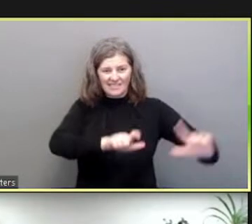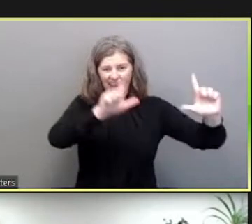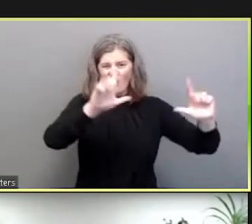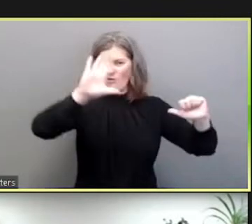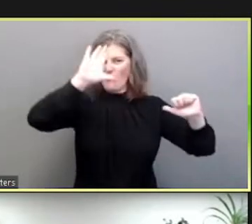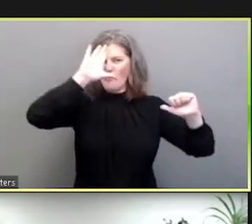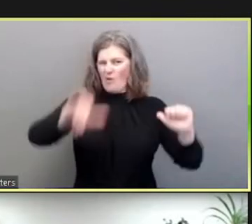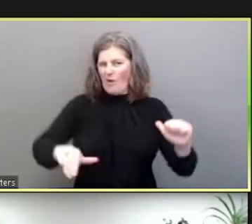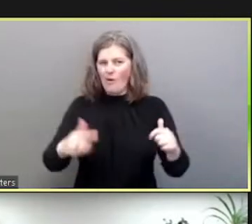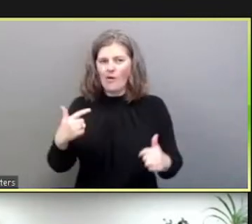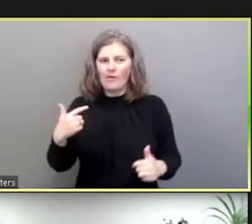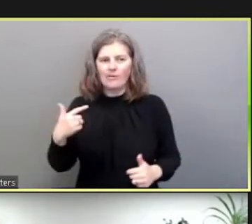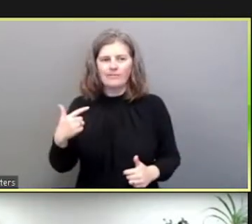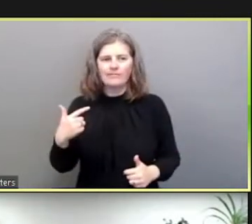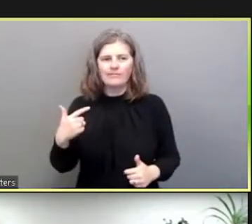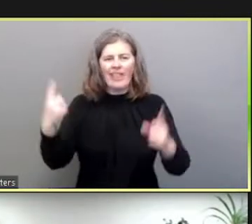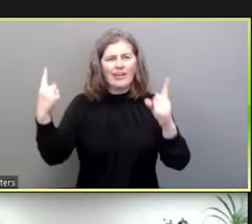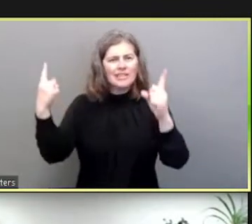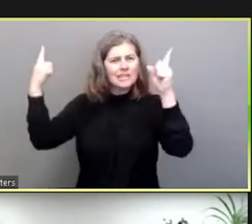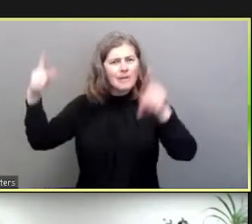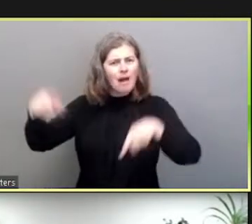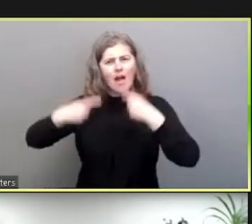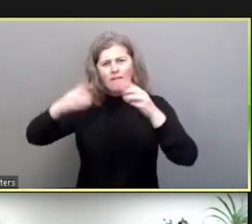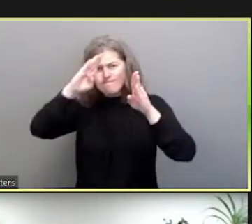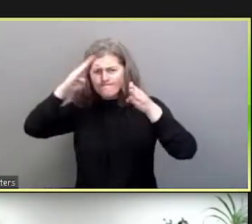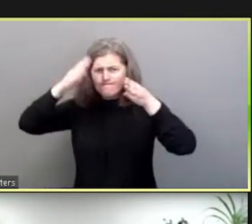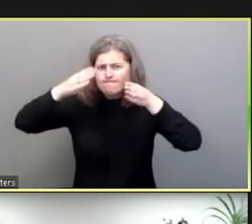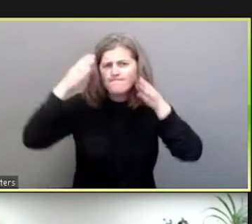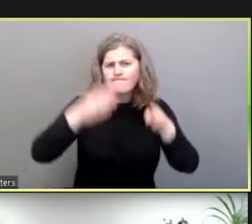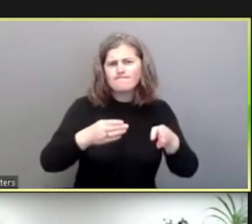we haven't, I think there's been a lot of emphasis on